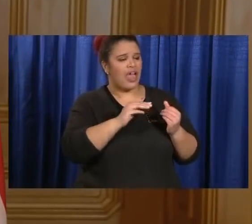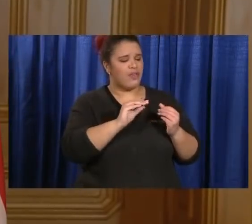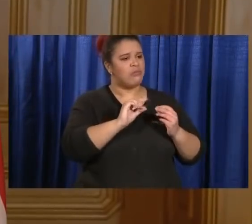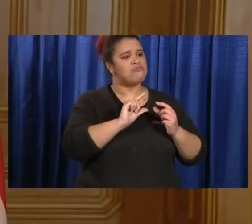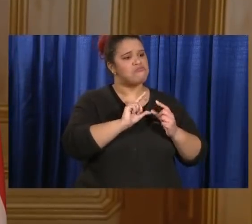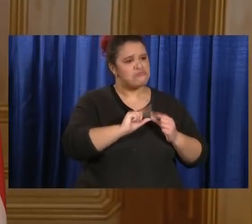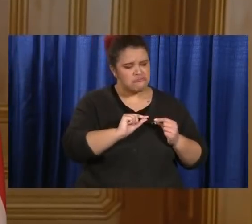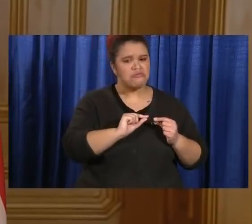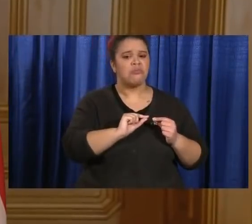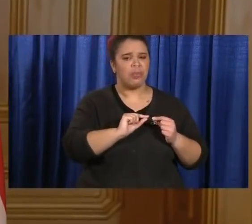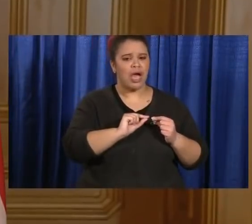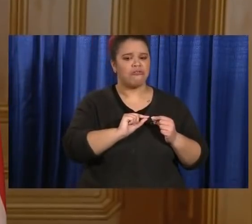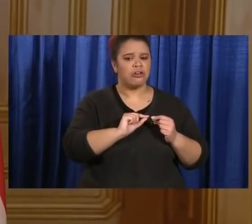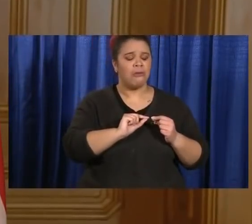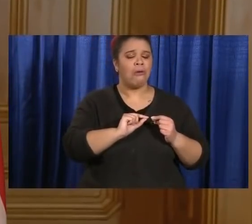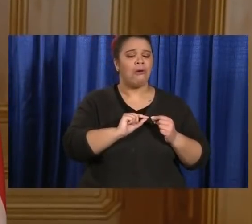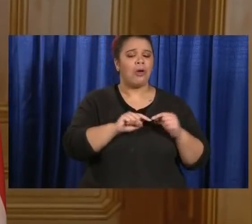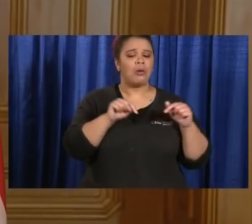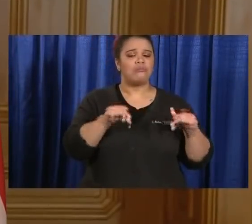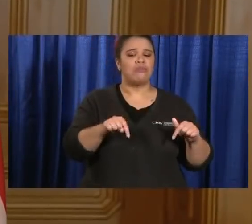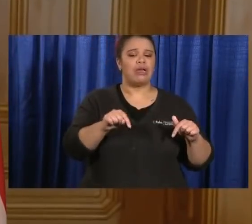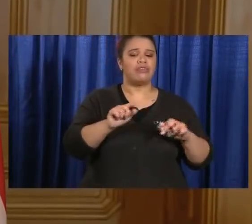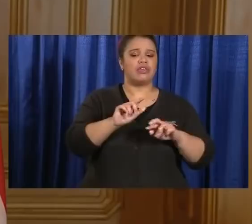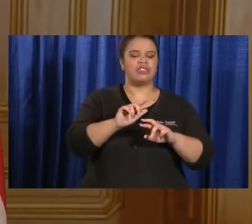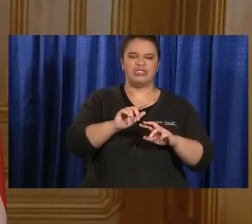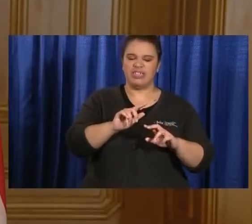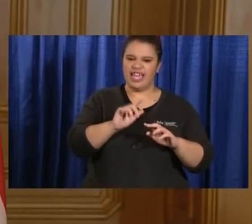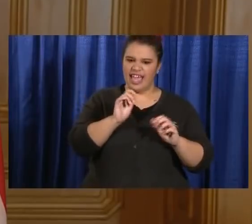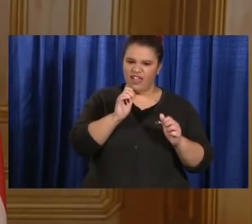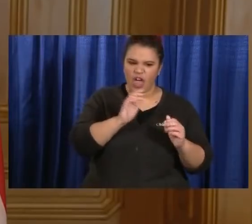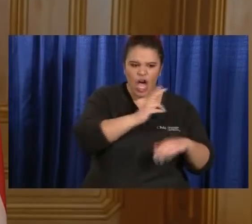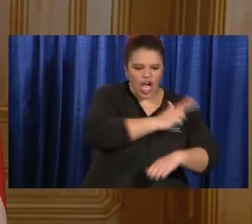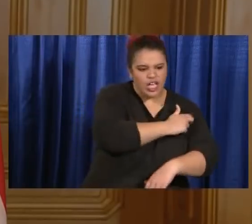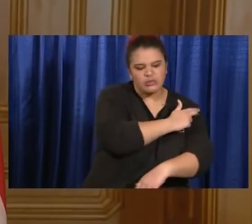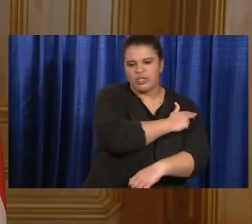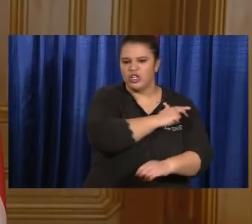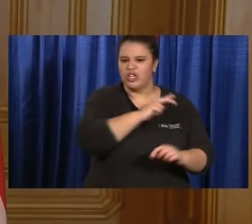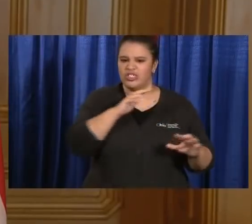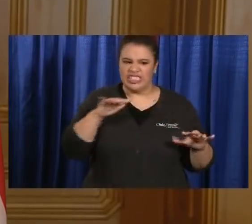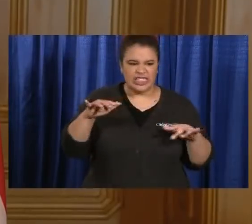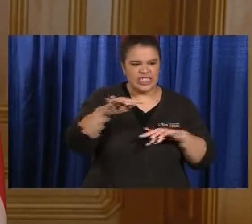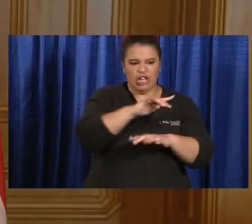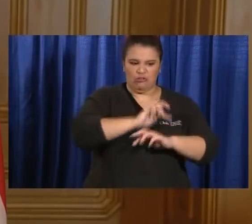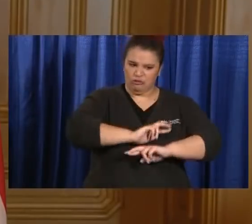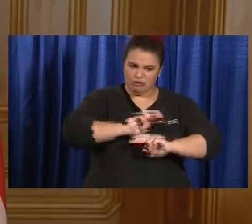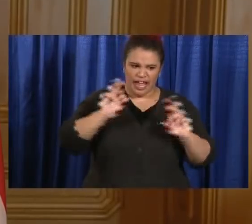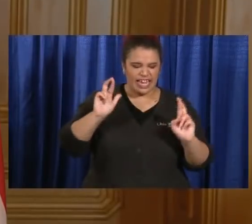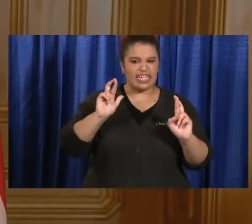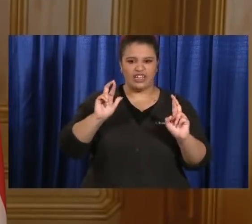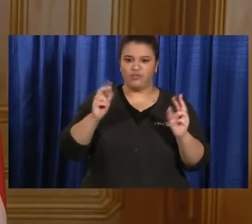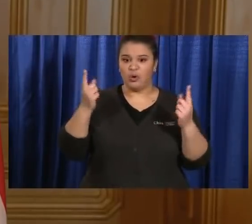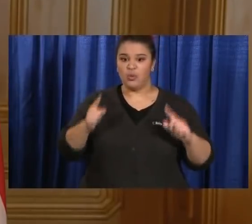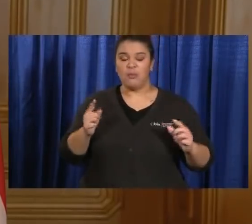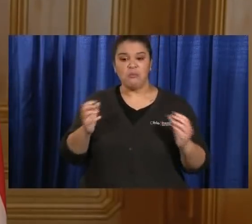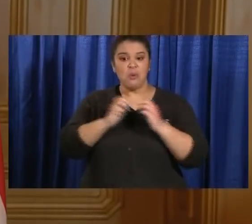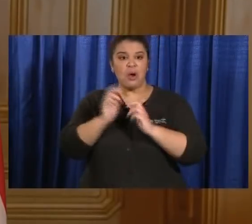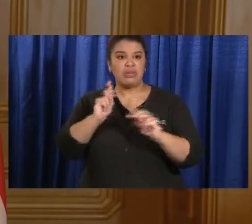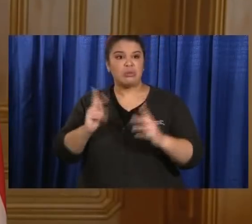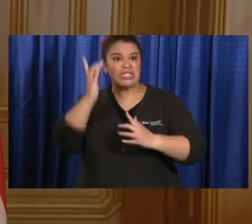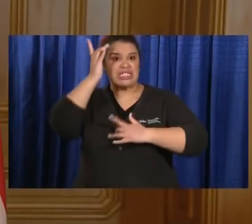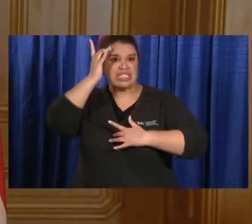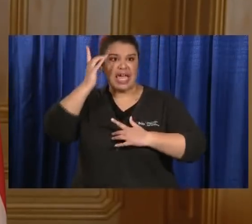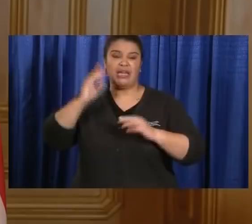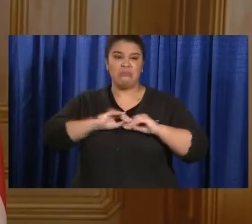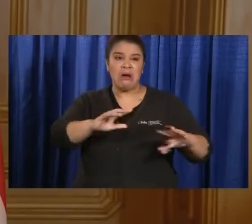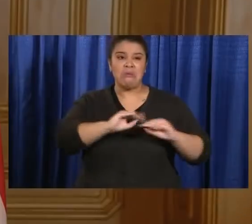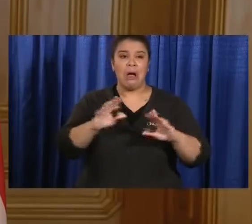into preparing for this surge, expanding the capacity of healthcare facilities,